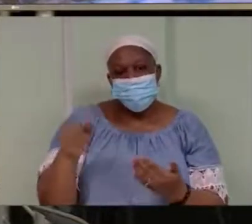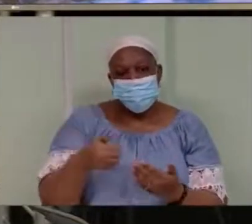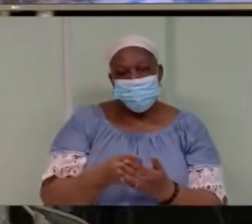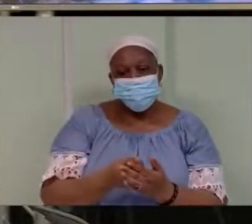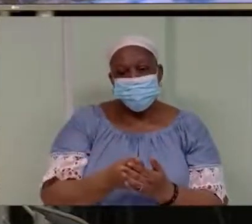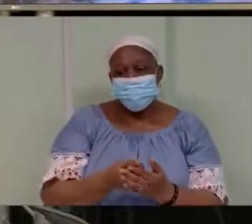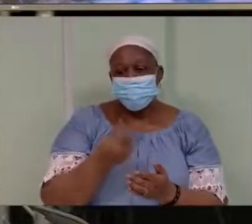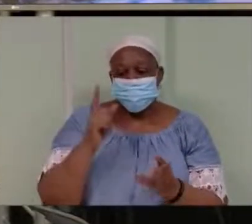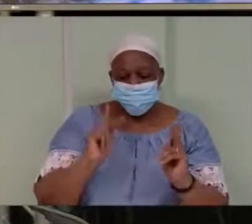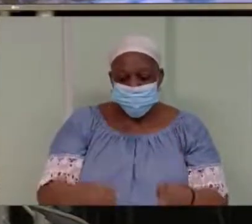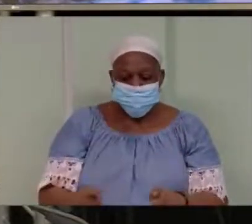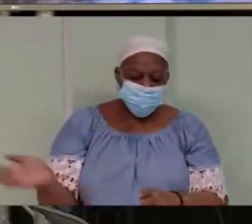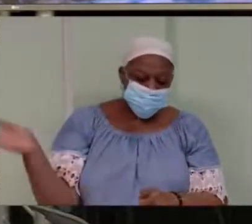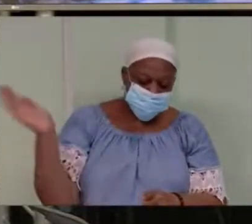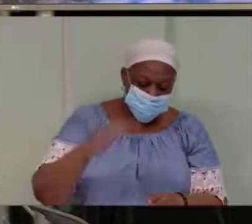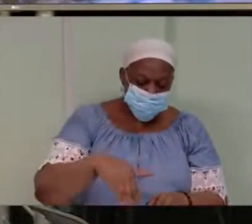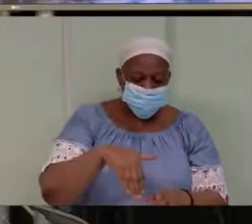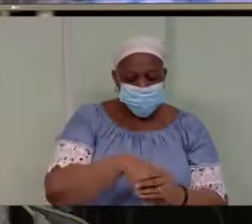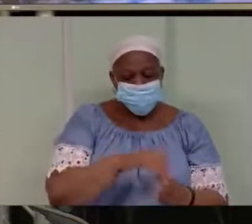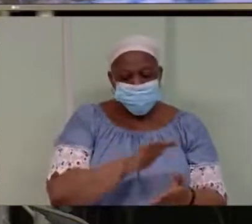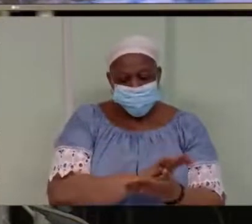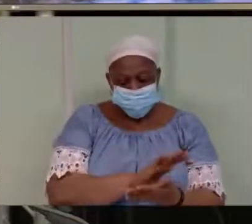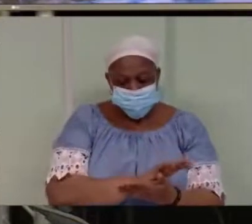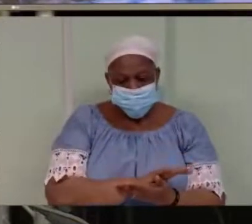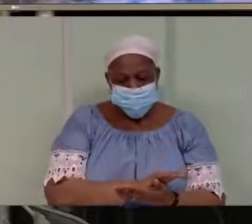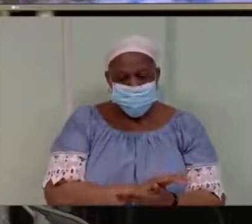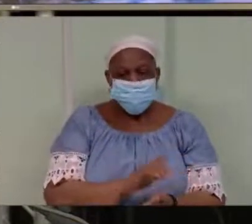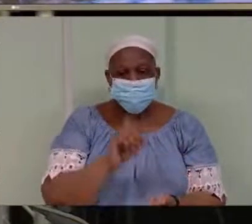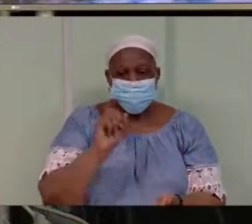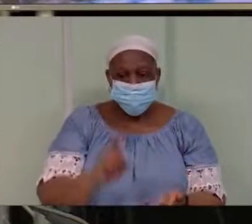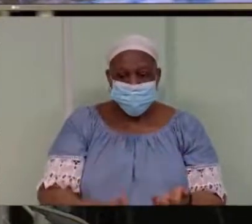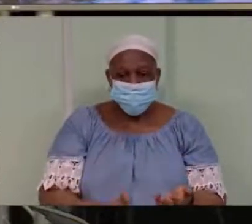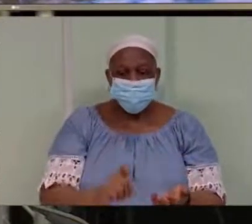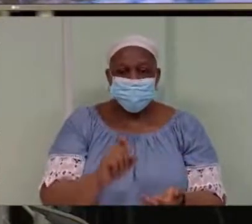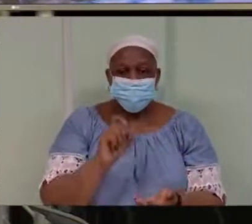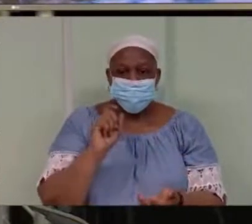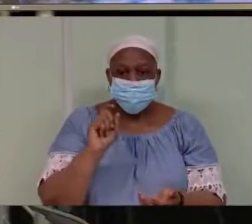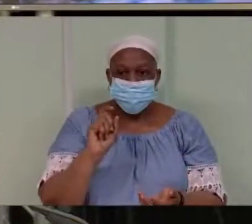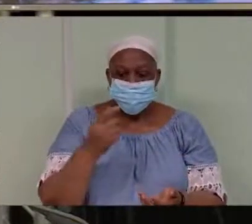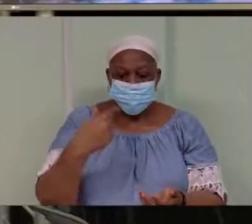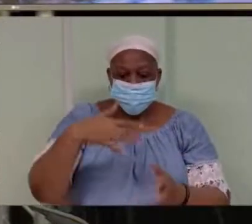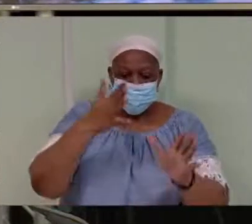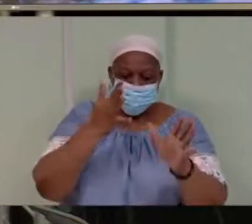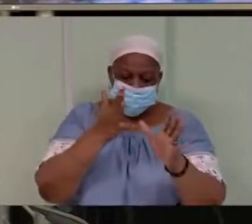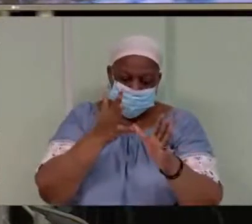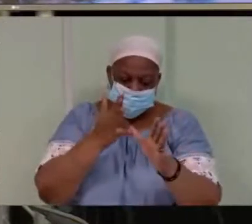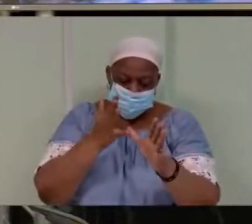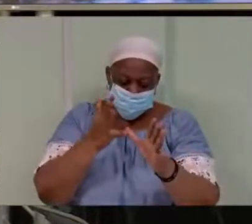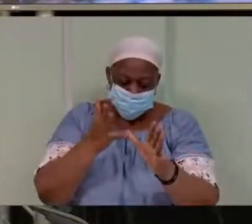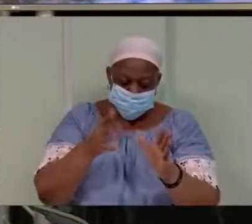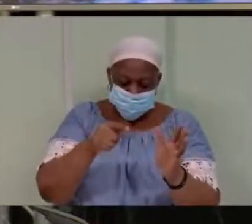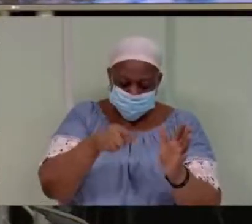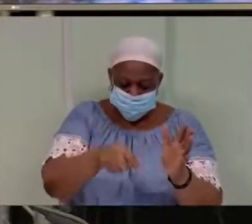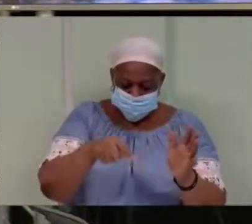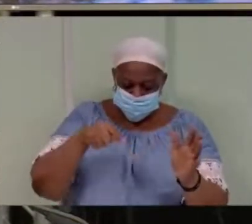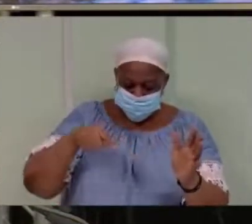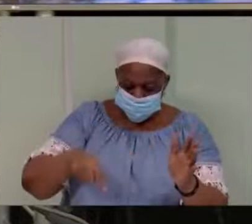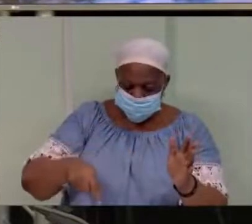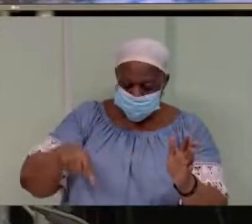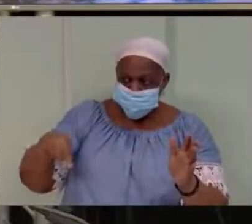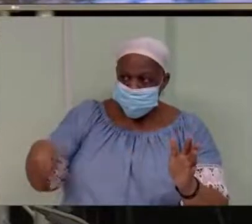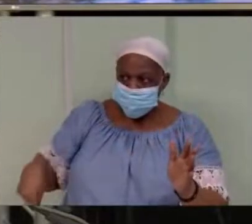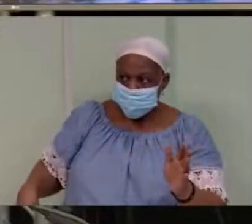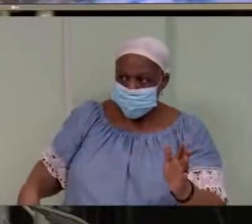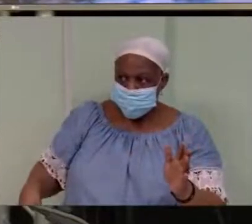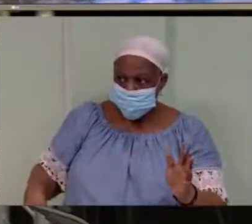person entering the premises to a queue up at the marked screening area by